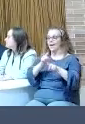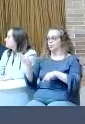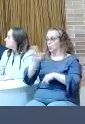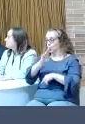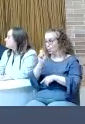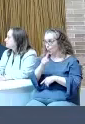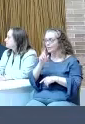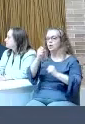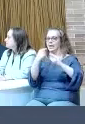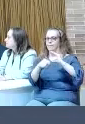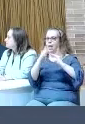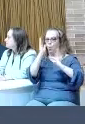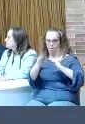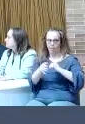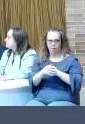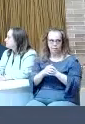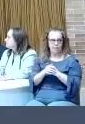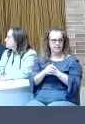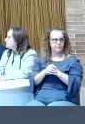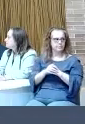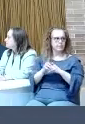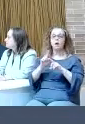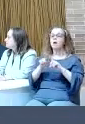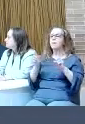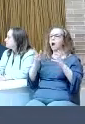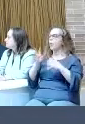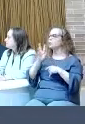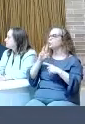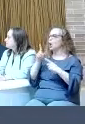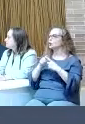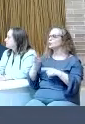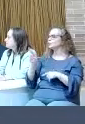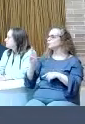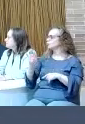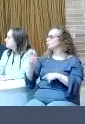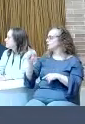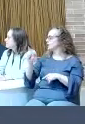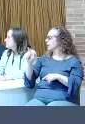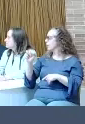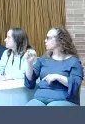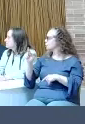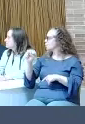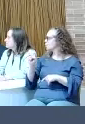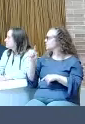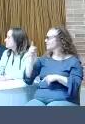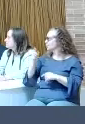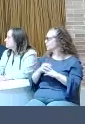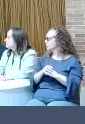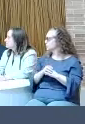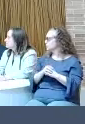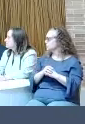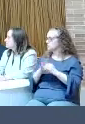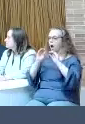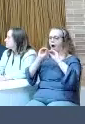definitely email you this but I want to talk to the realtors for a minute it's there's obvious things that we